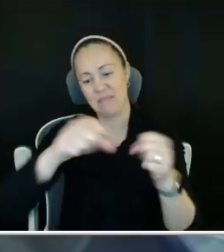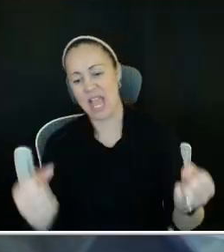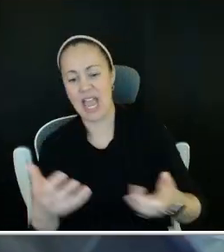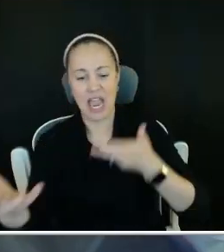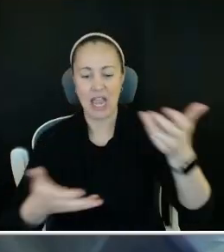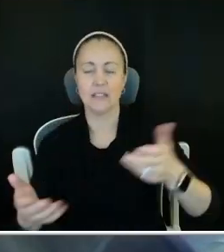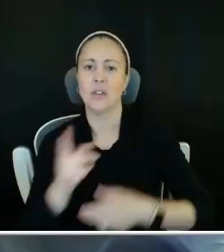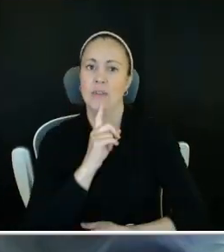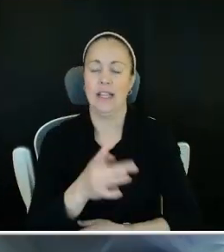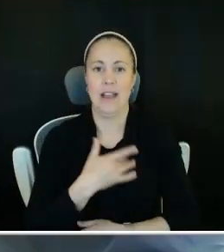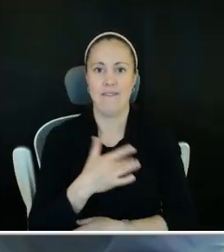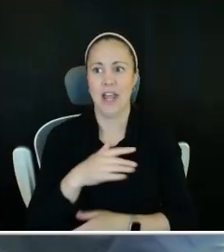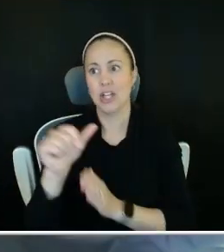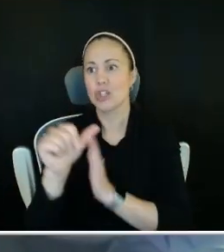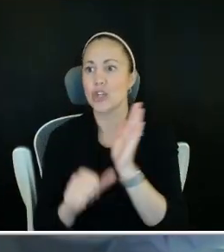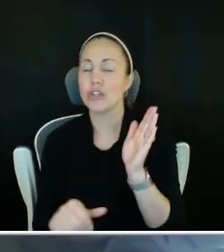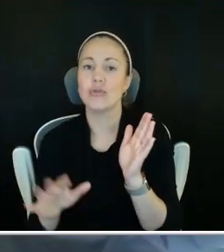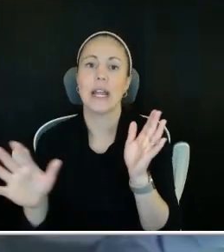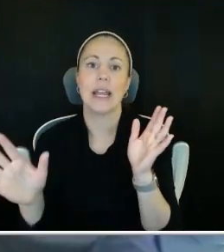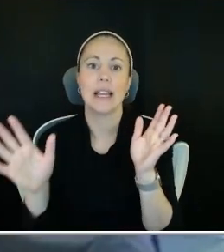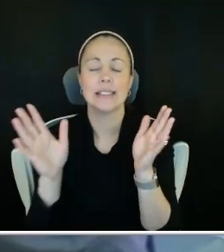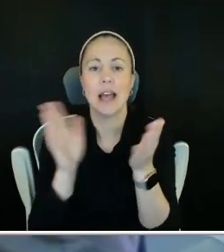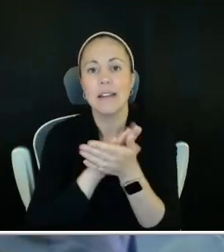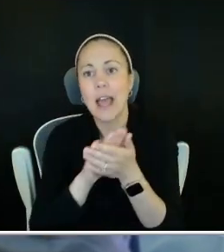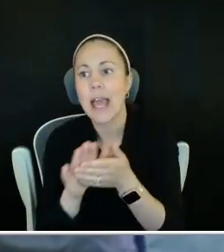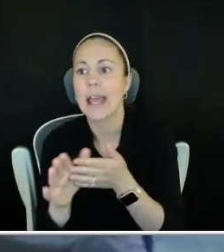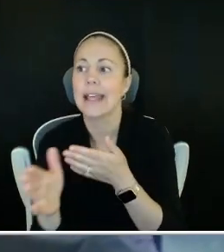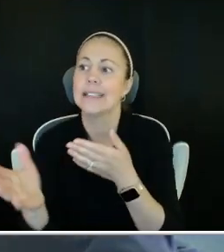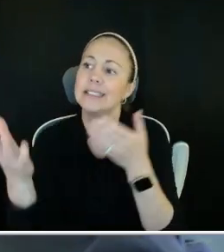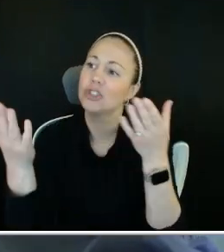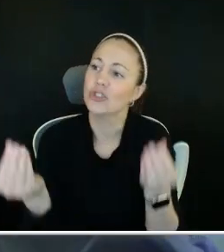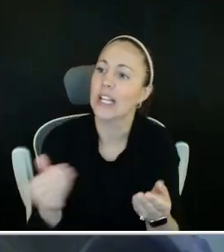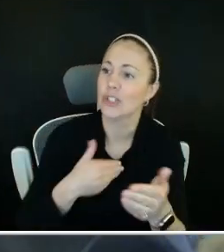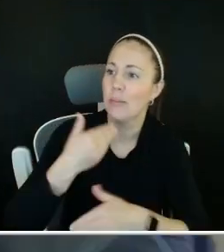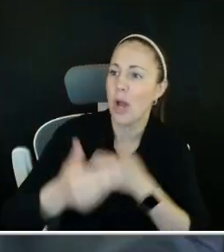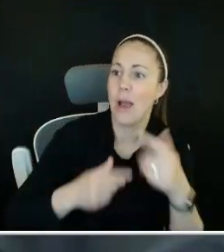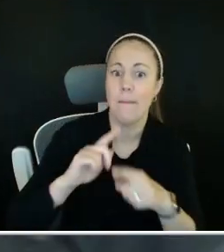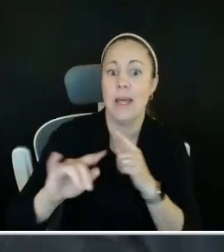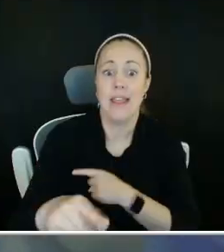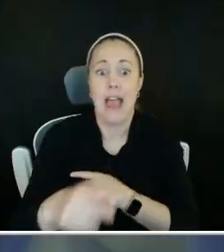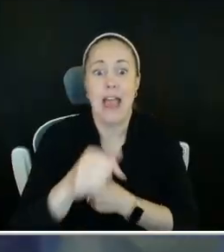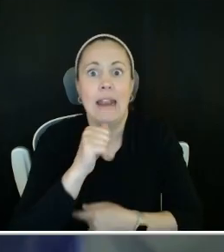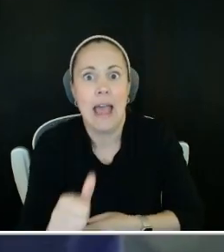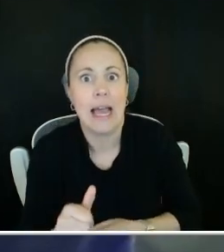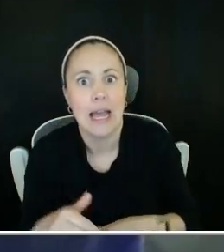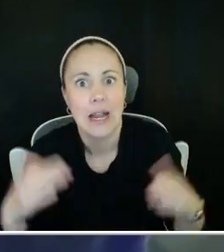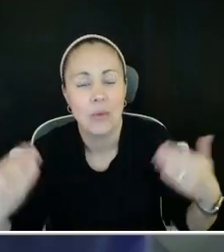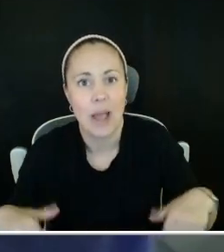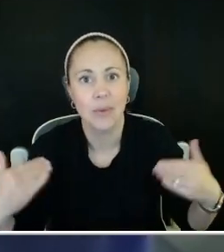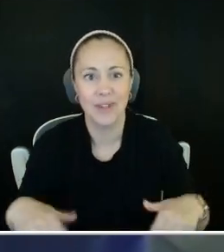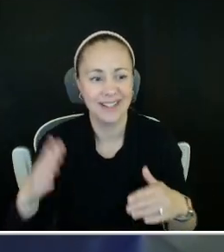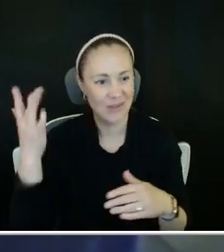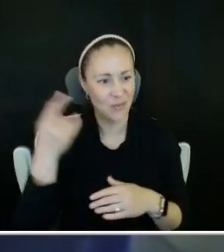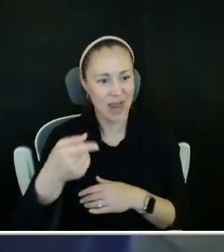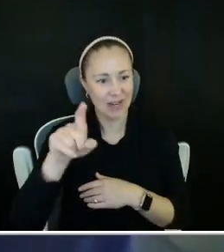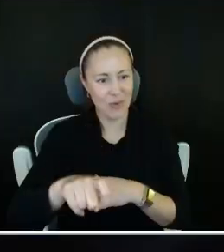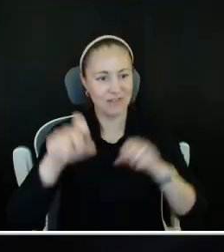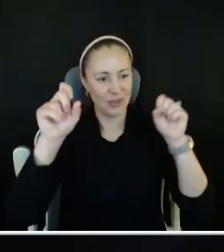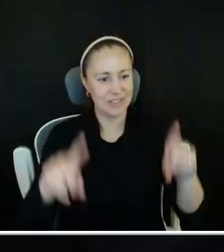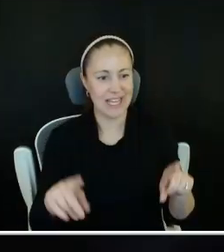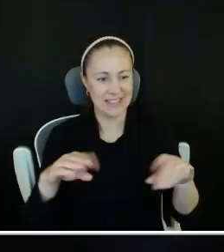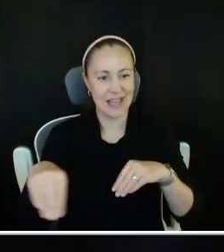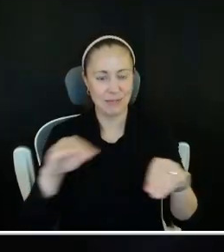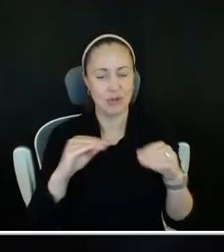fragile, delicate process, but that's not delicate. The video we're looking at, why do you have to test that motion so much and